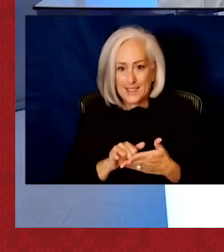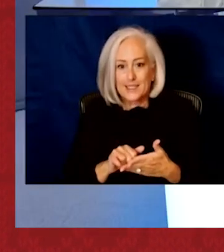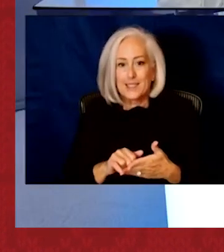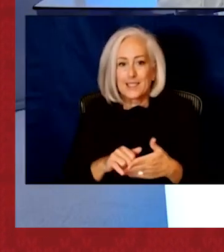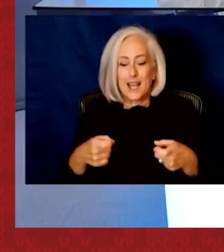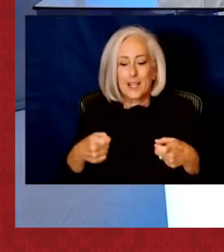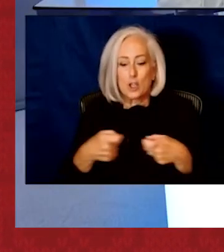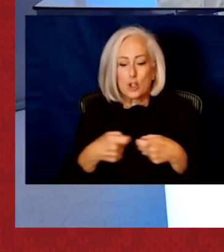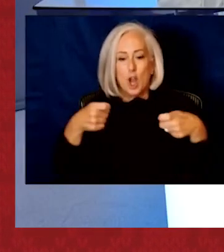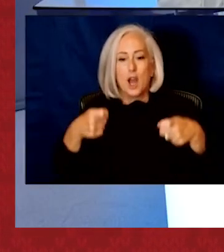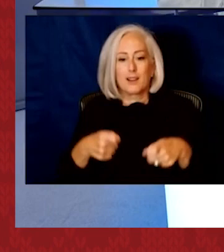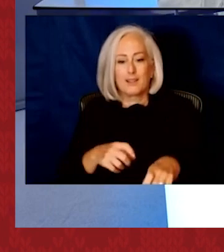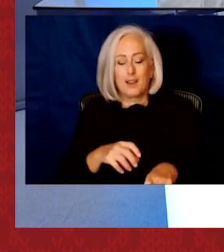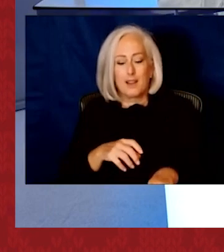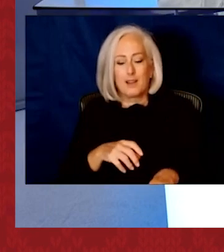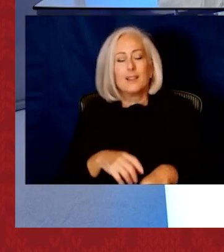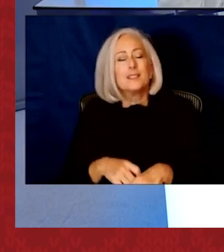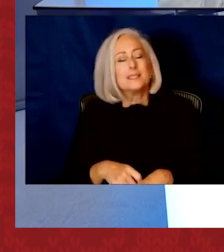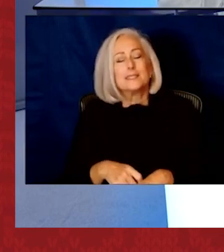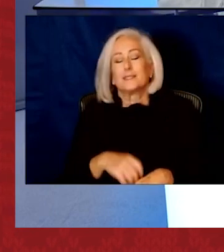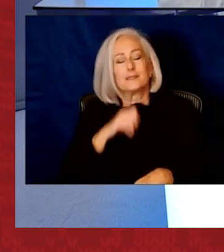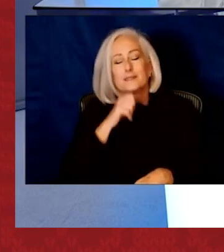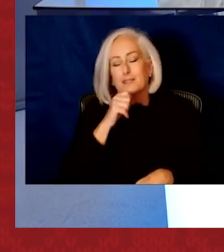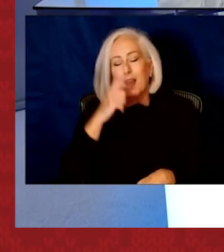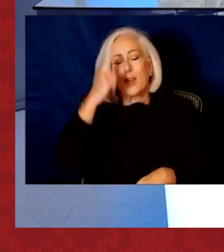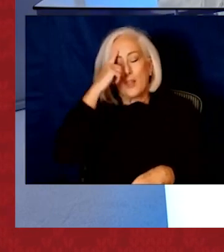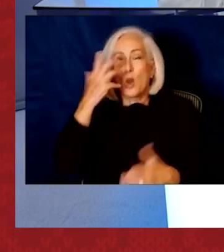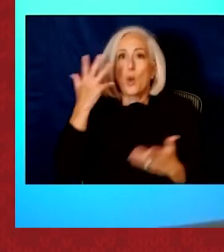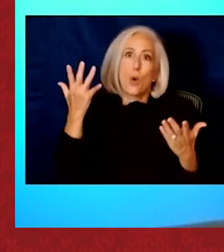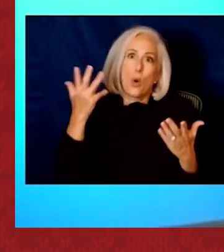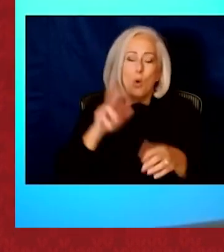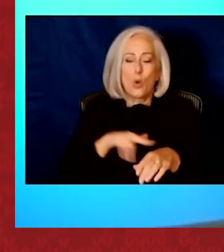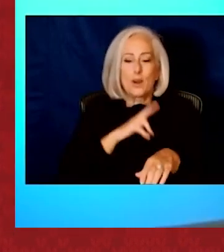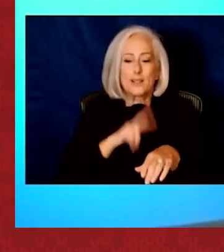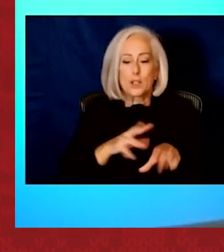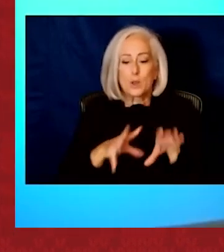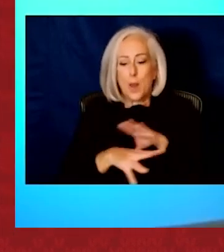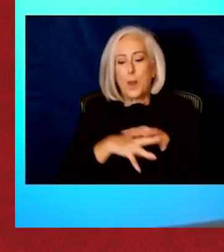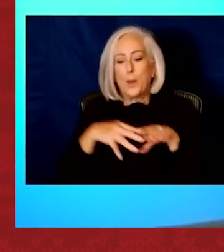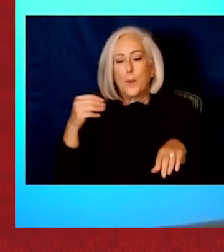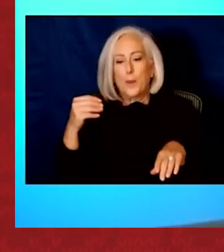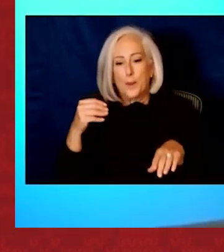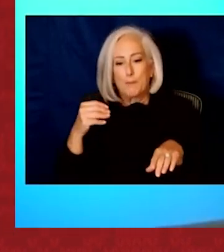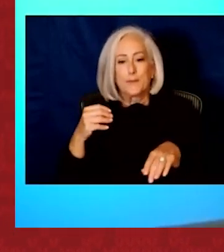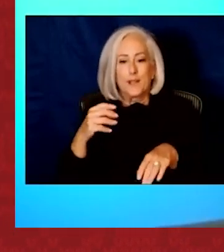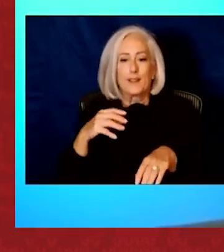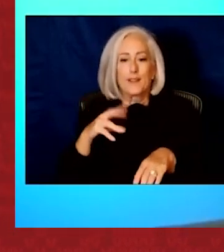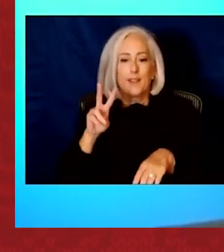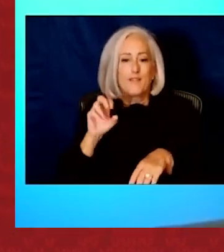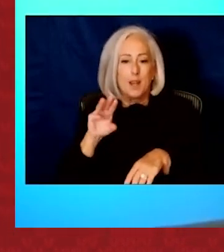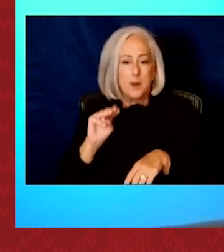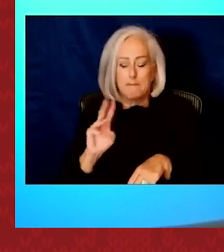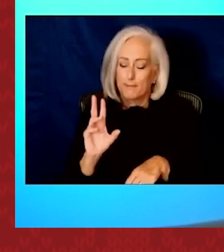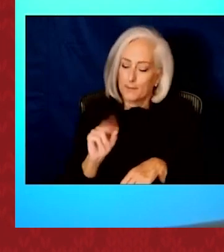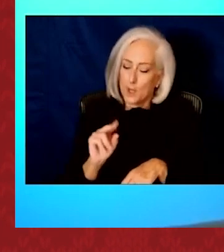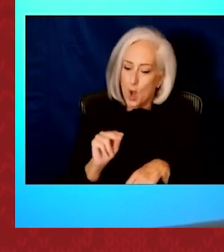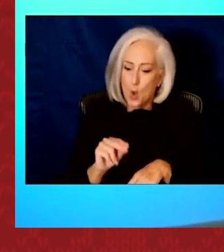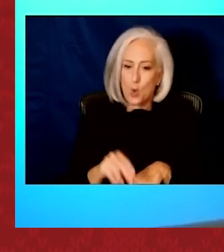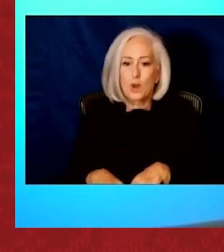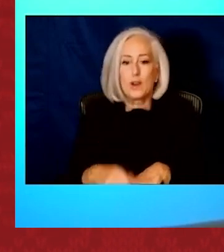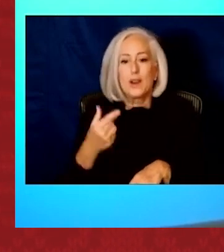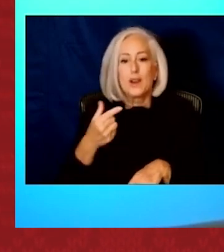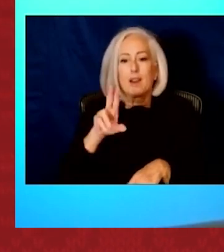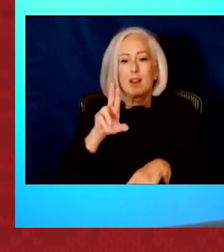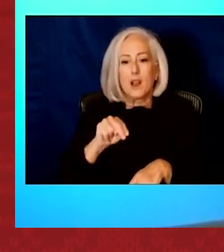there was a theory out there that it would denature the venom. Don't put gunpowder in it and explode